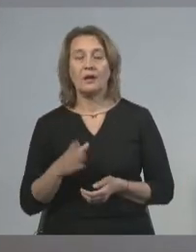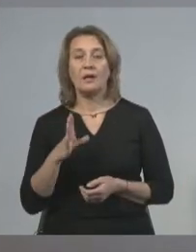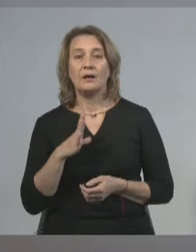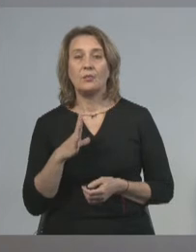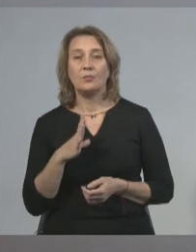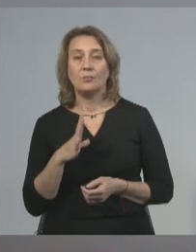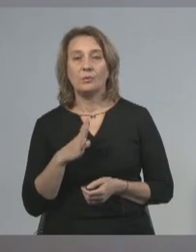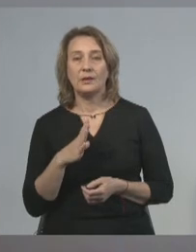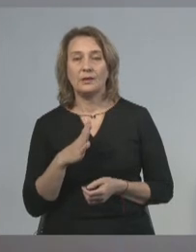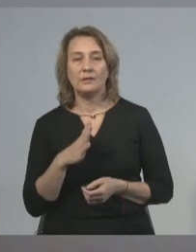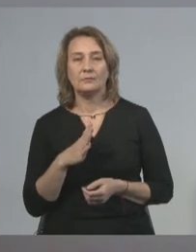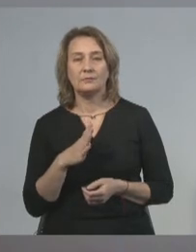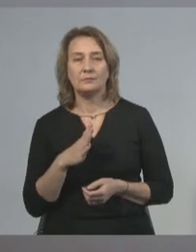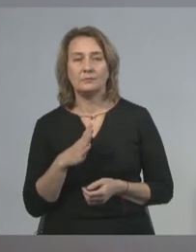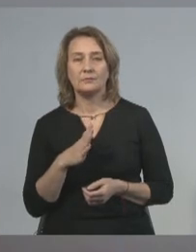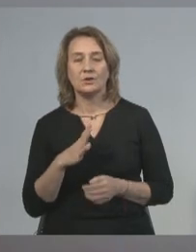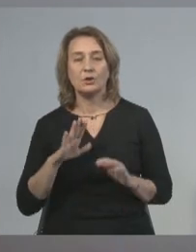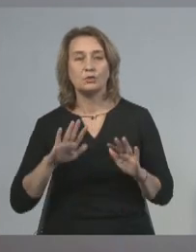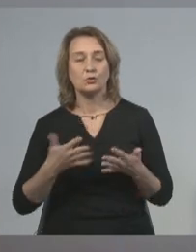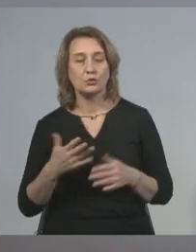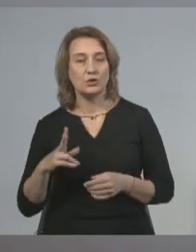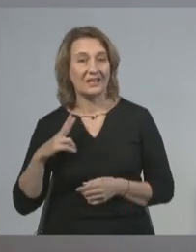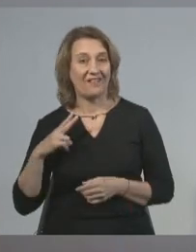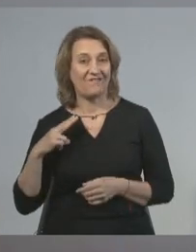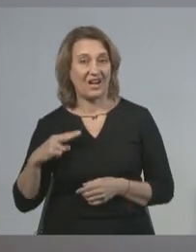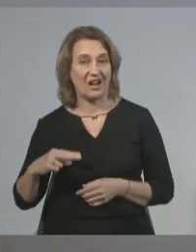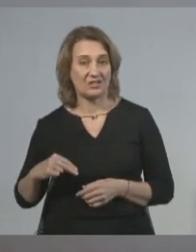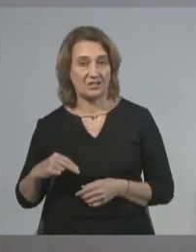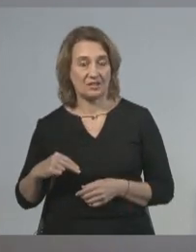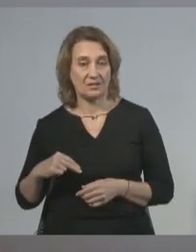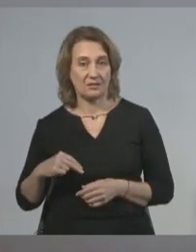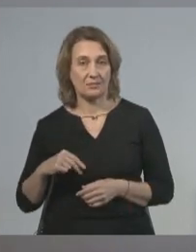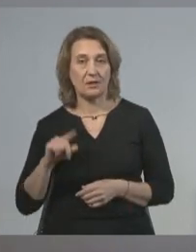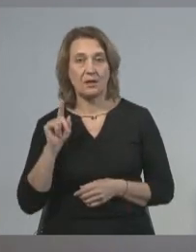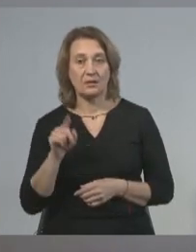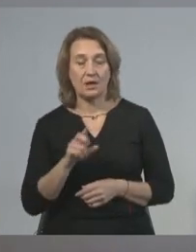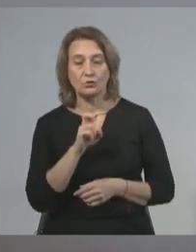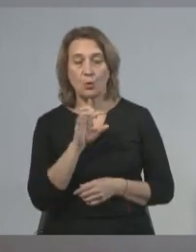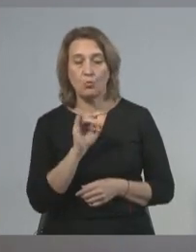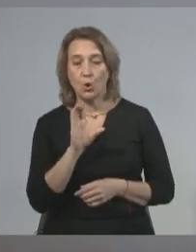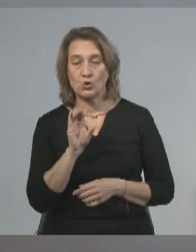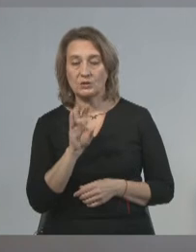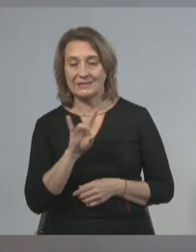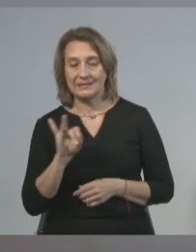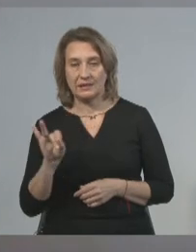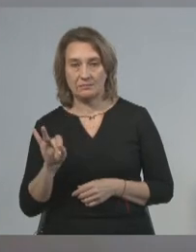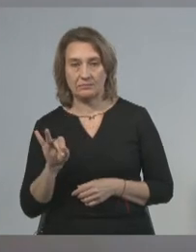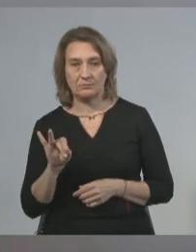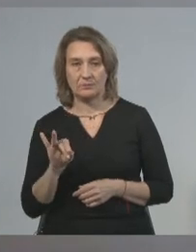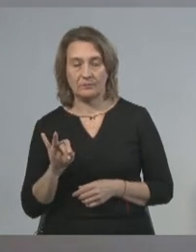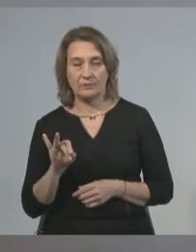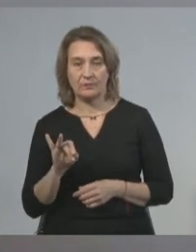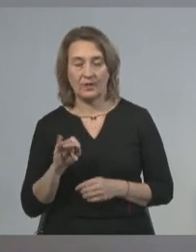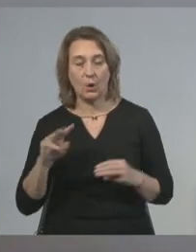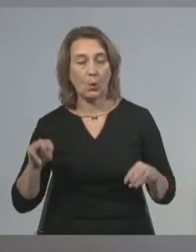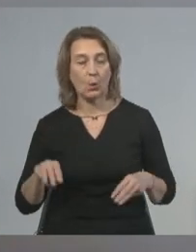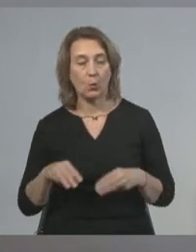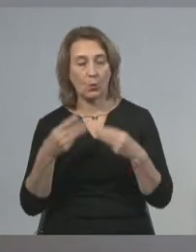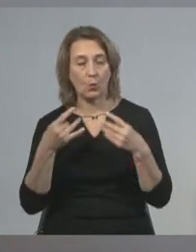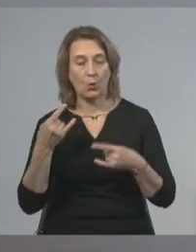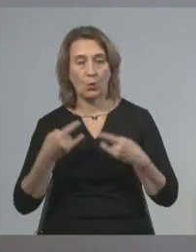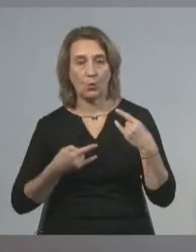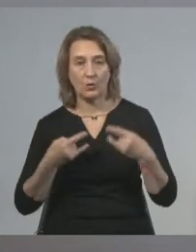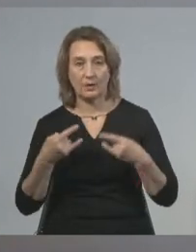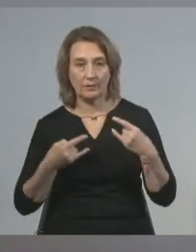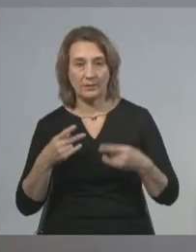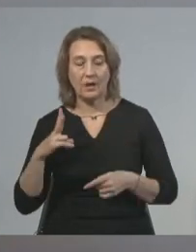there and in bosnian media in french media we could find relevant information um from official